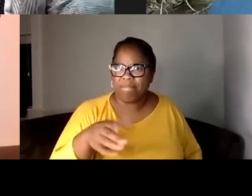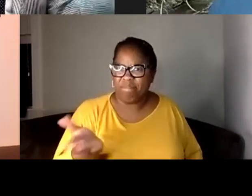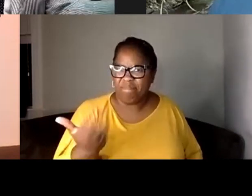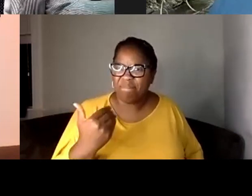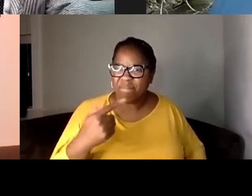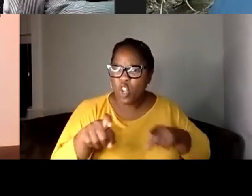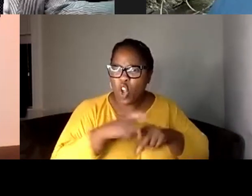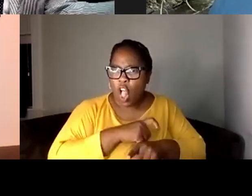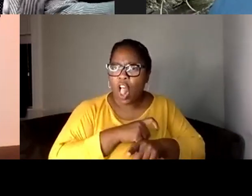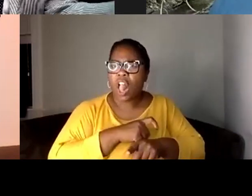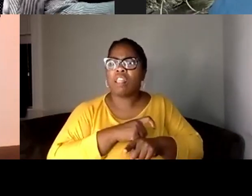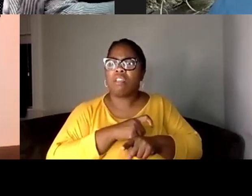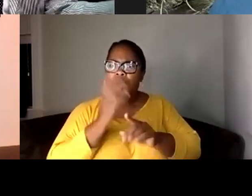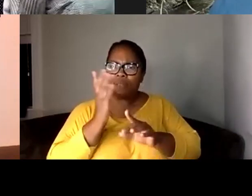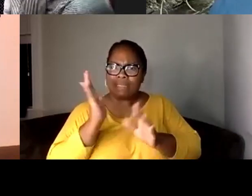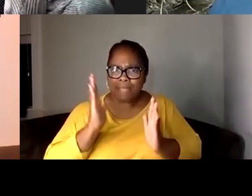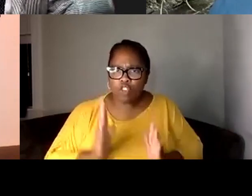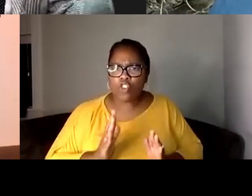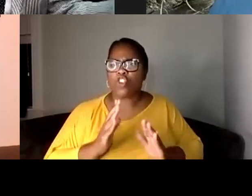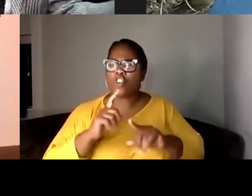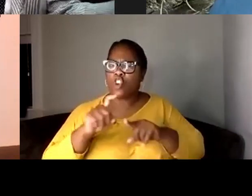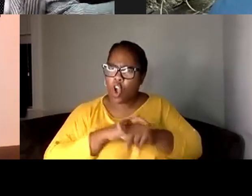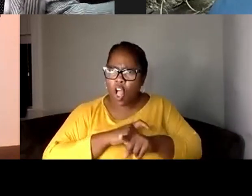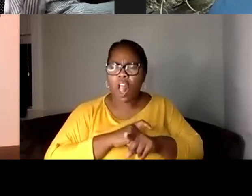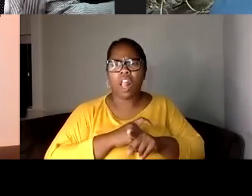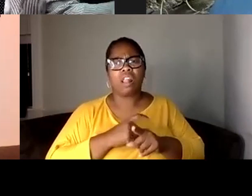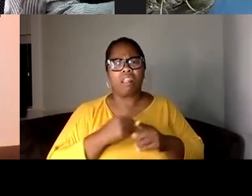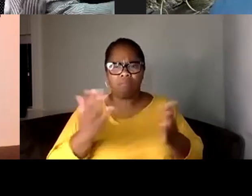find out why the bill was pulled back in the rules. We're in good,